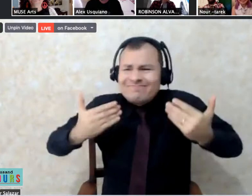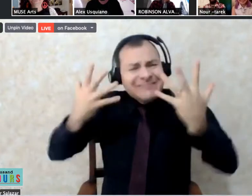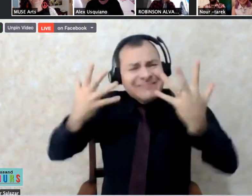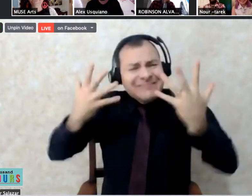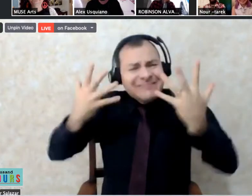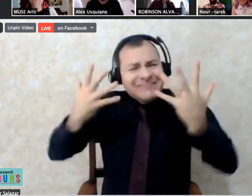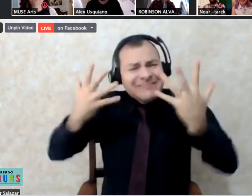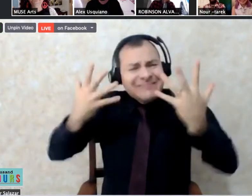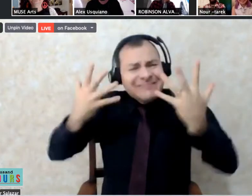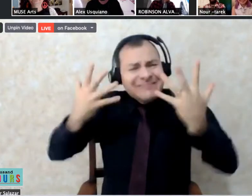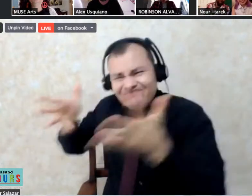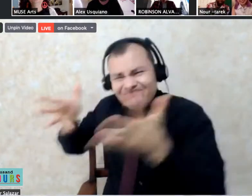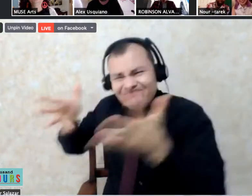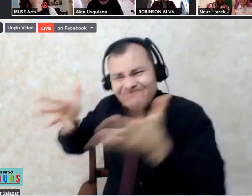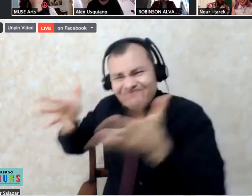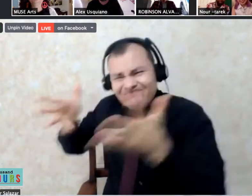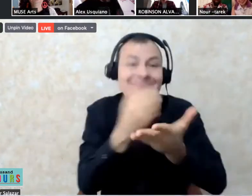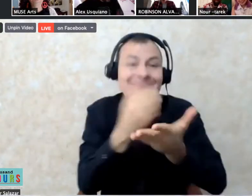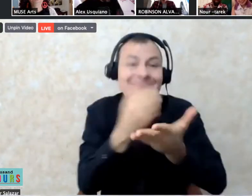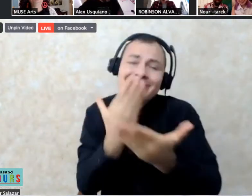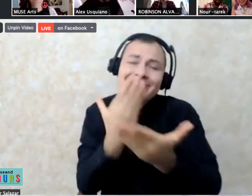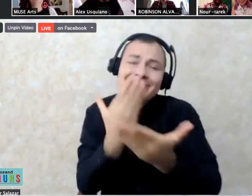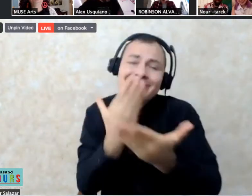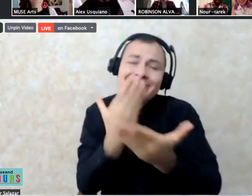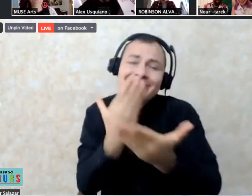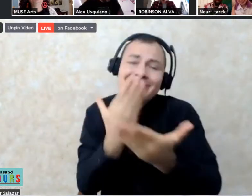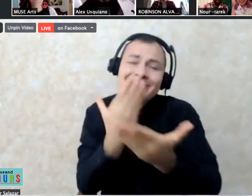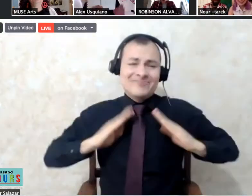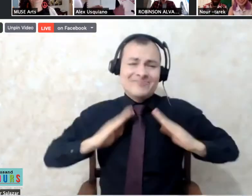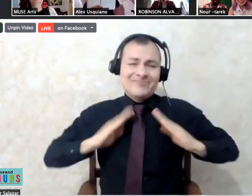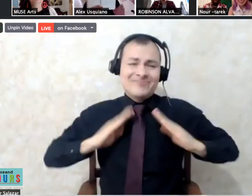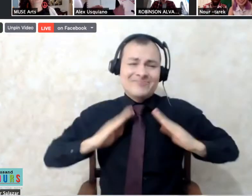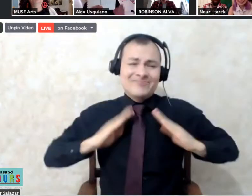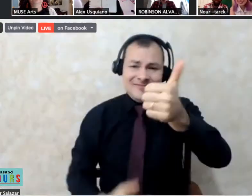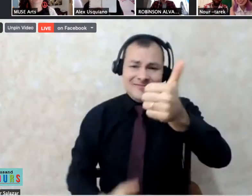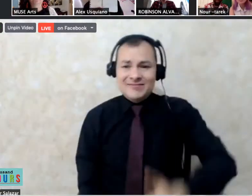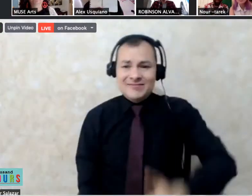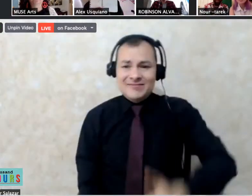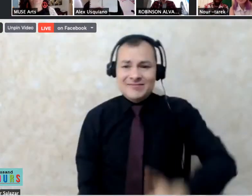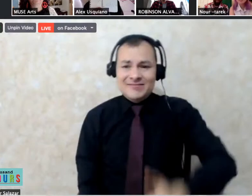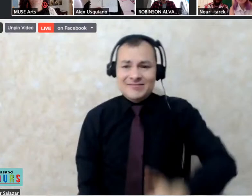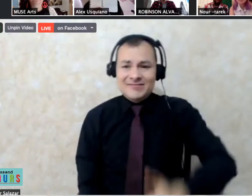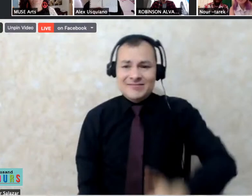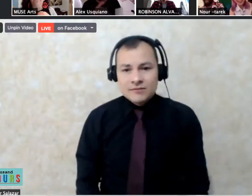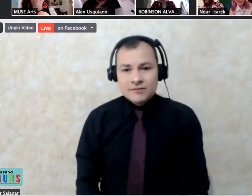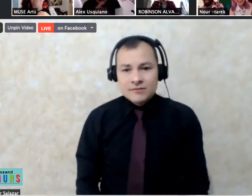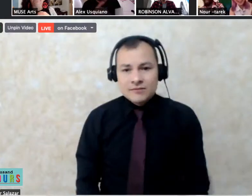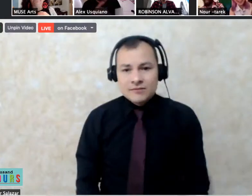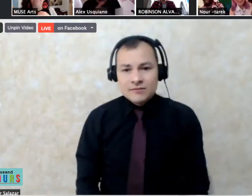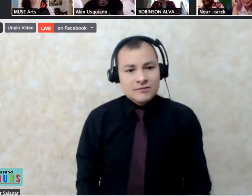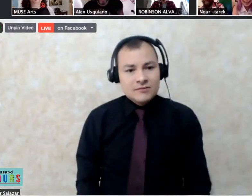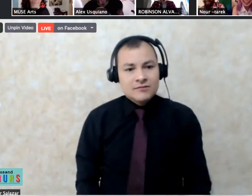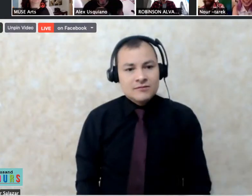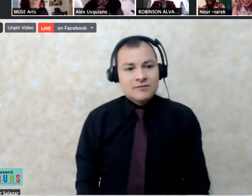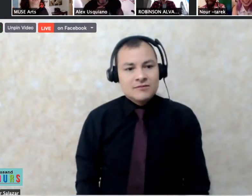Do you still have time to speak a little bit about it? You have 1 minute. ¿Todavía tienes tiempo? Sí, tienes